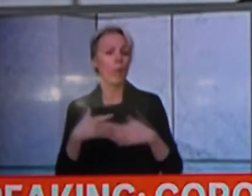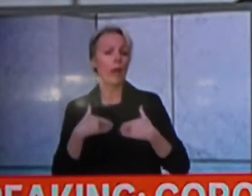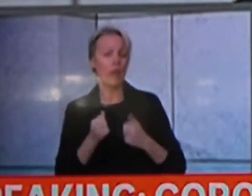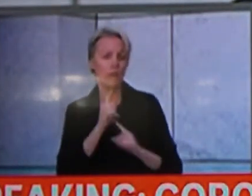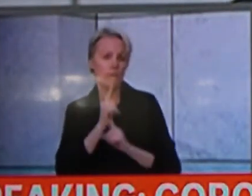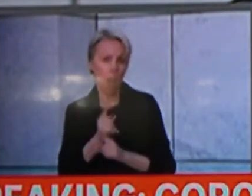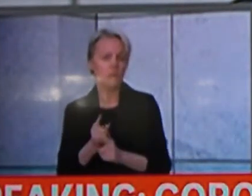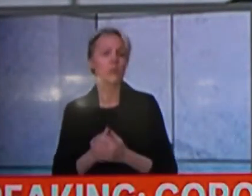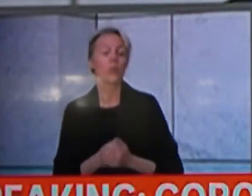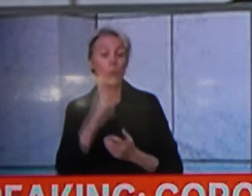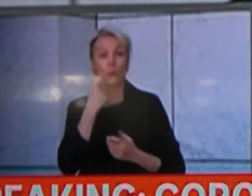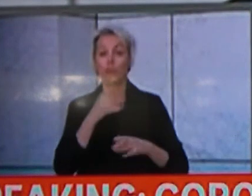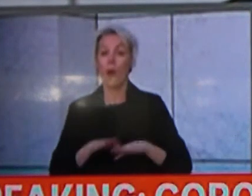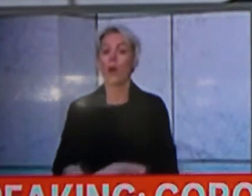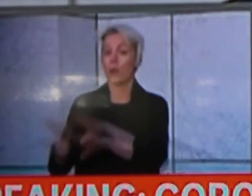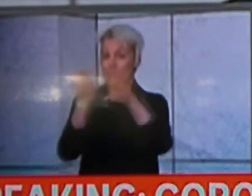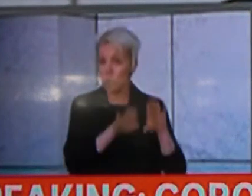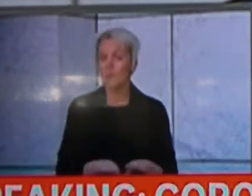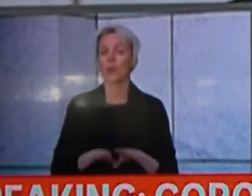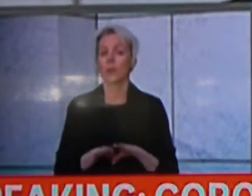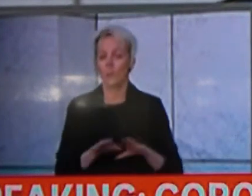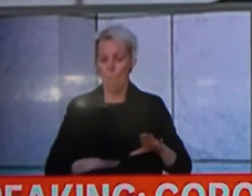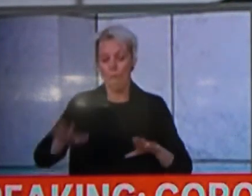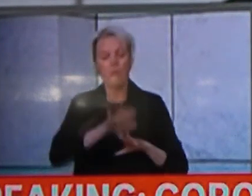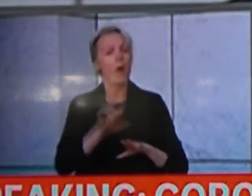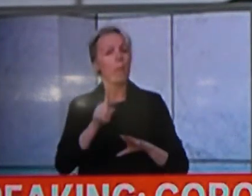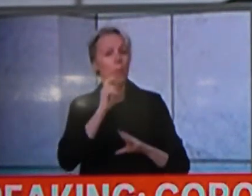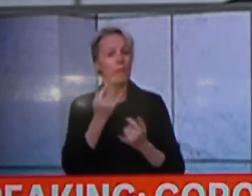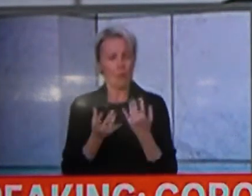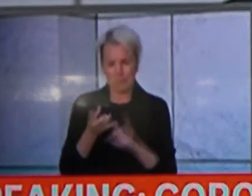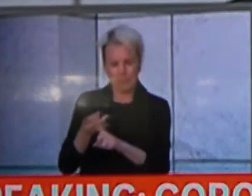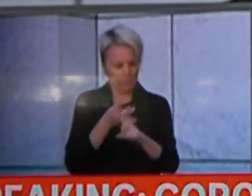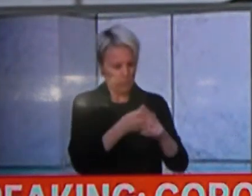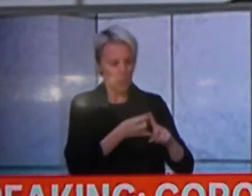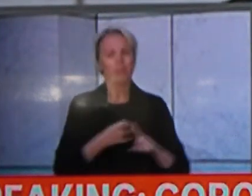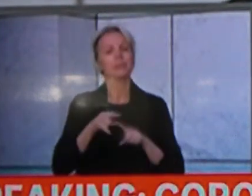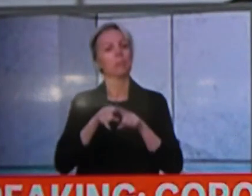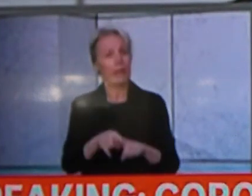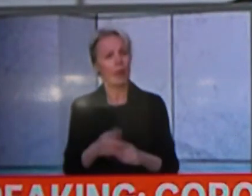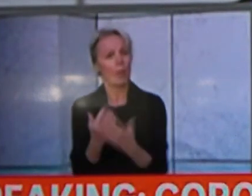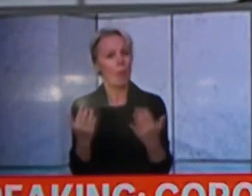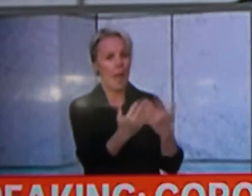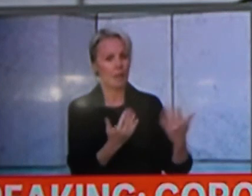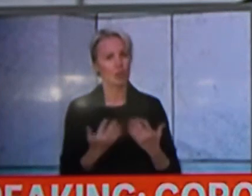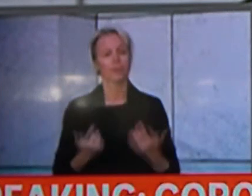do it as consistent as possible as states that are faced with similar outbreaks in similar situations. And where possible, that will seek to